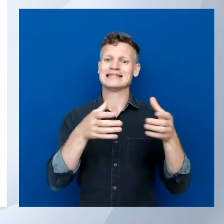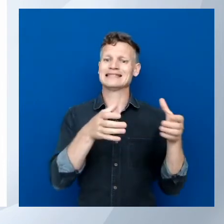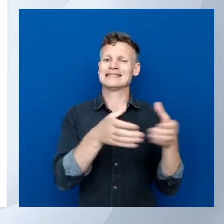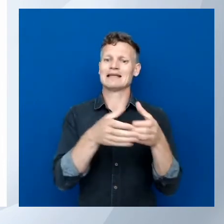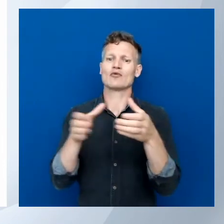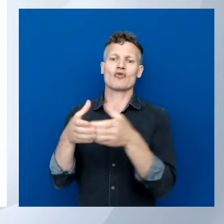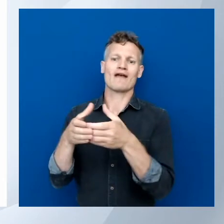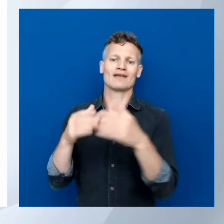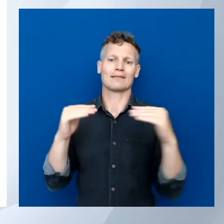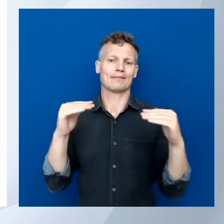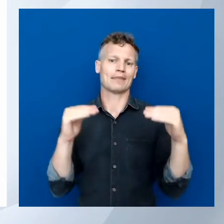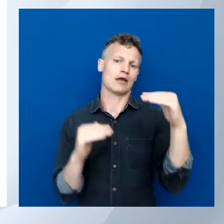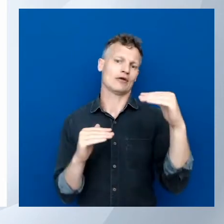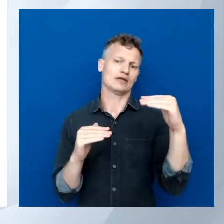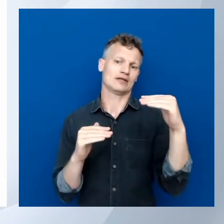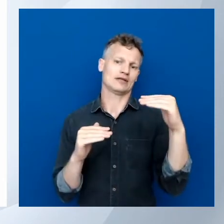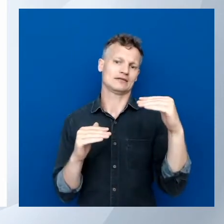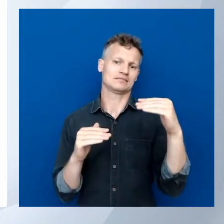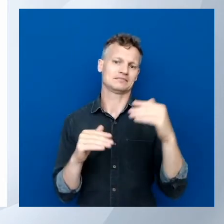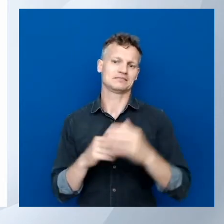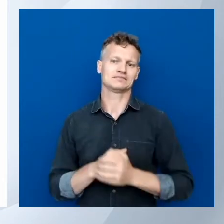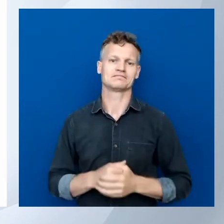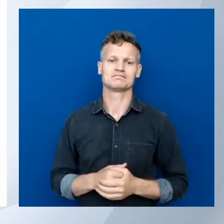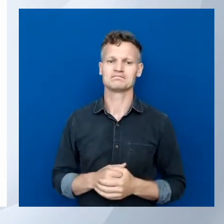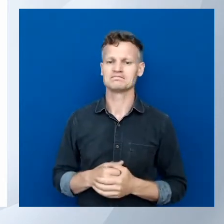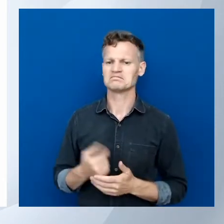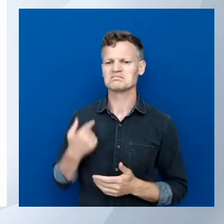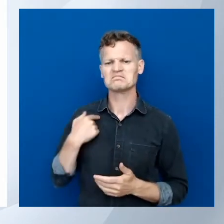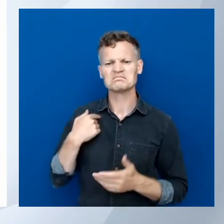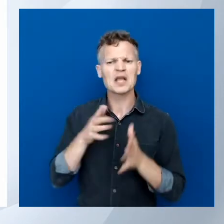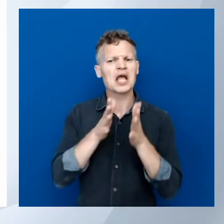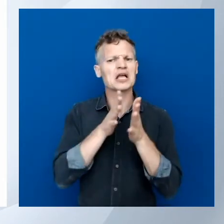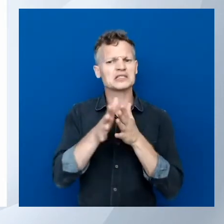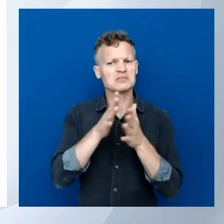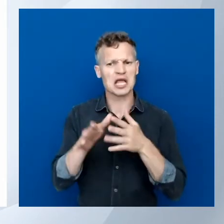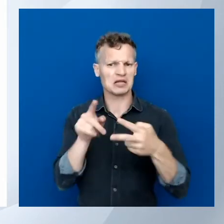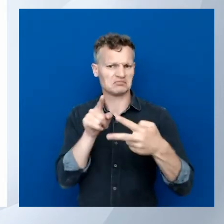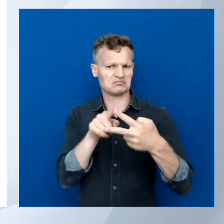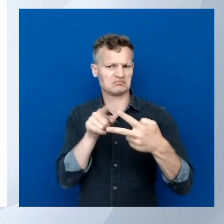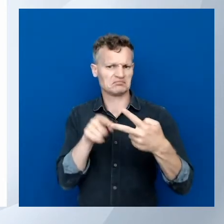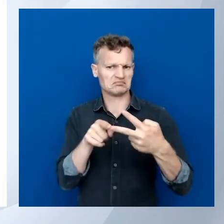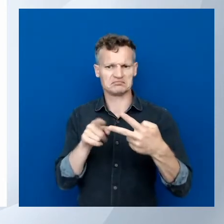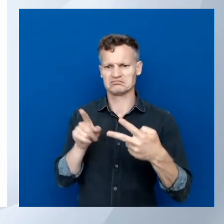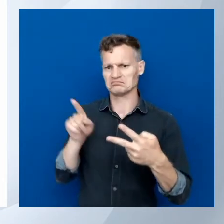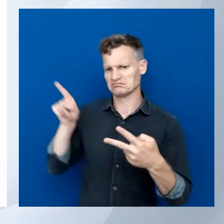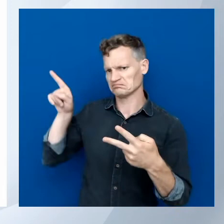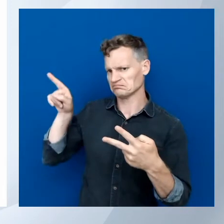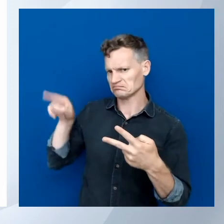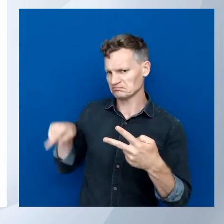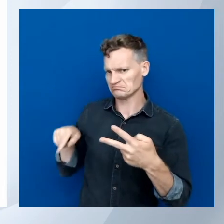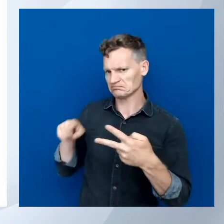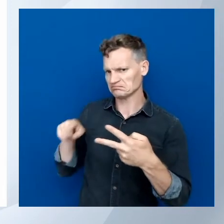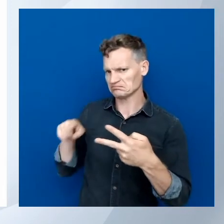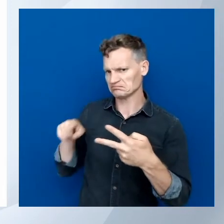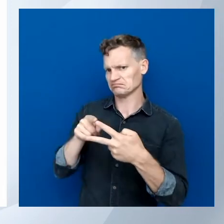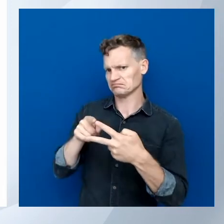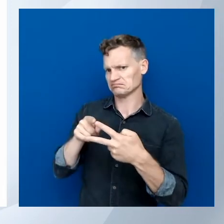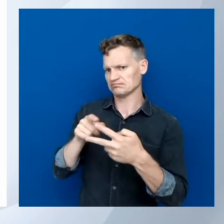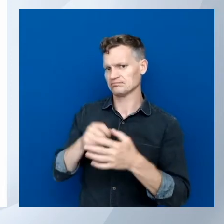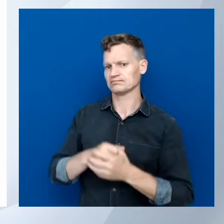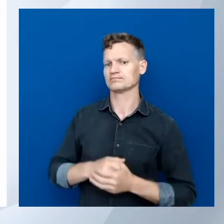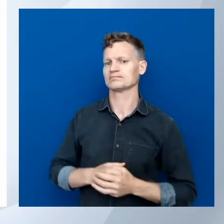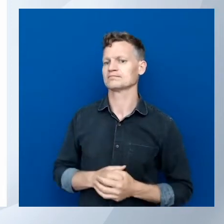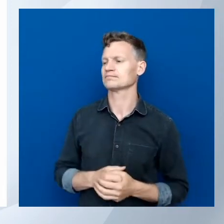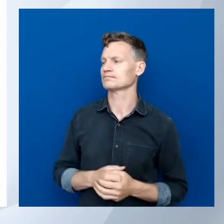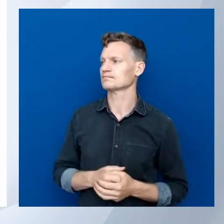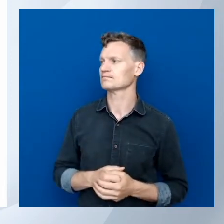So let me explain a little bit of what both of these algorithms do for you. The first one, equalized odds, will